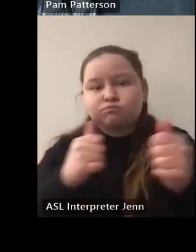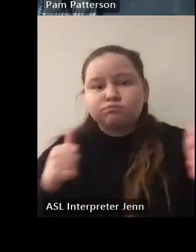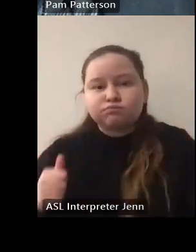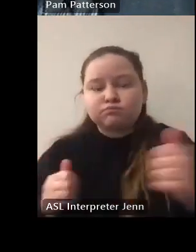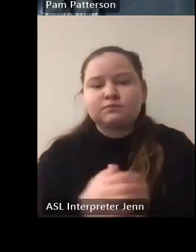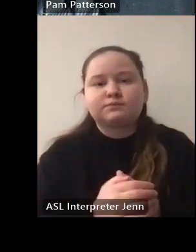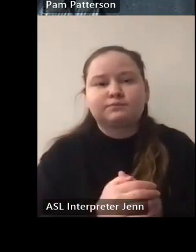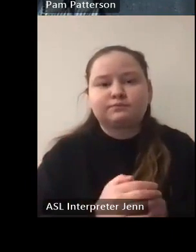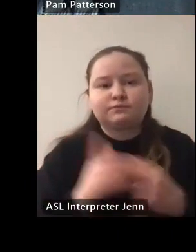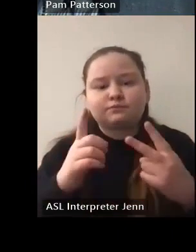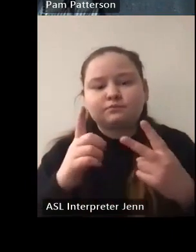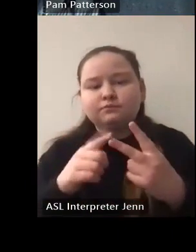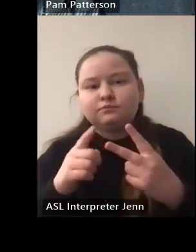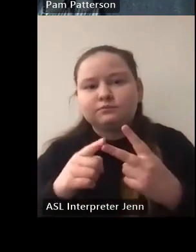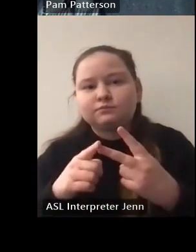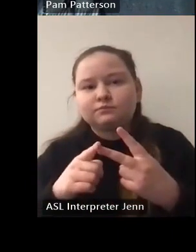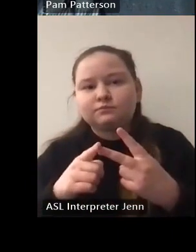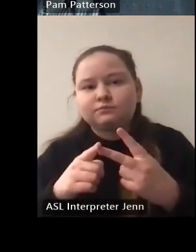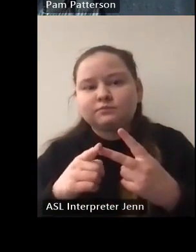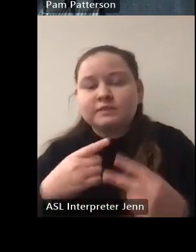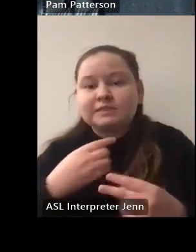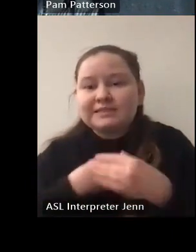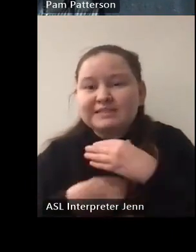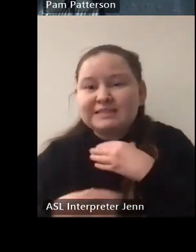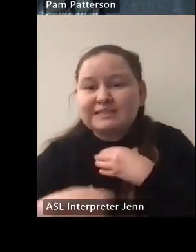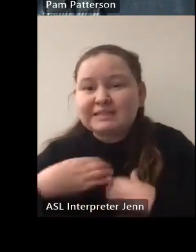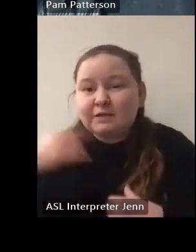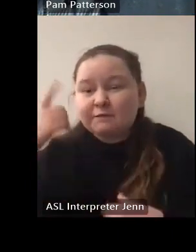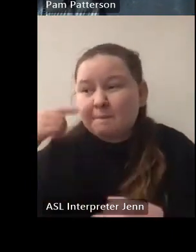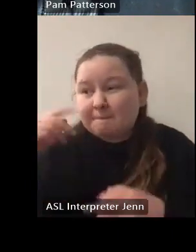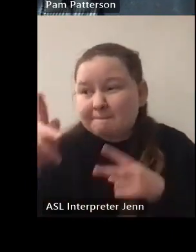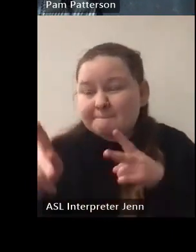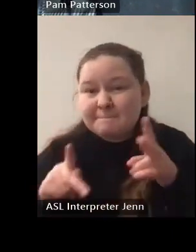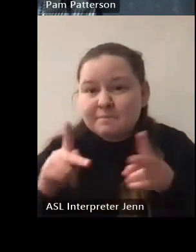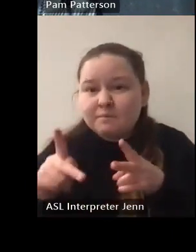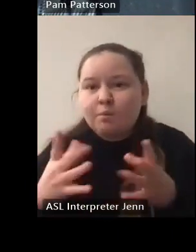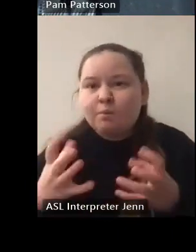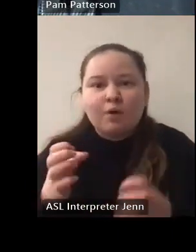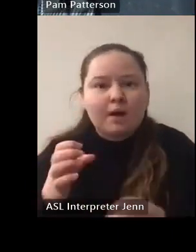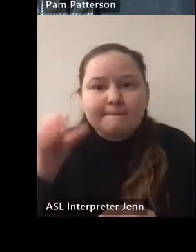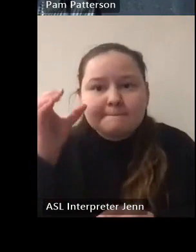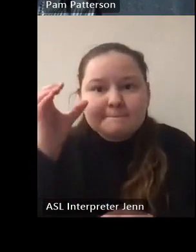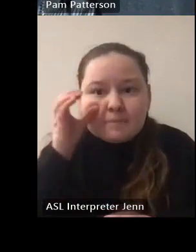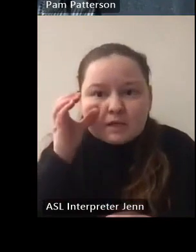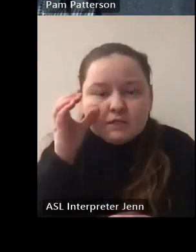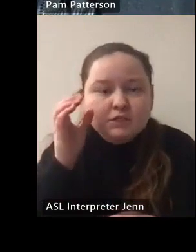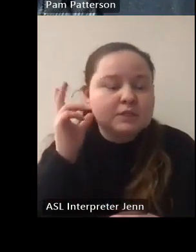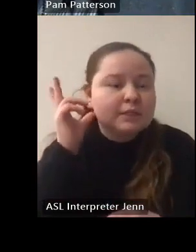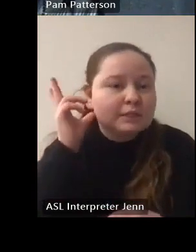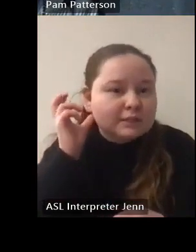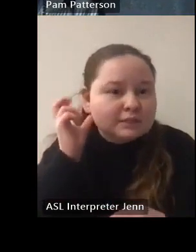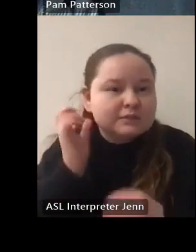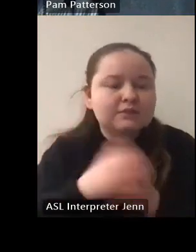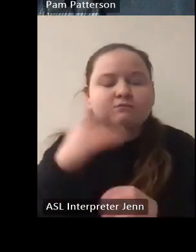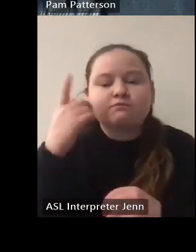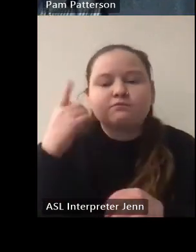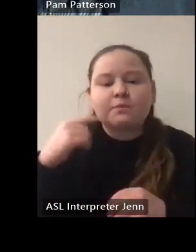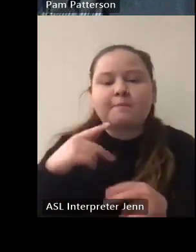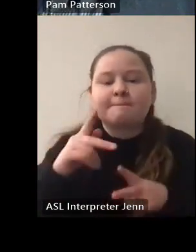pressing desire most felt to listen deeply to those of us who are socially, financially, politically, and